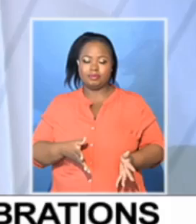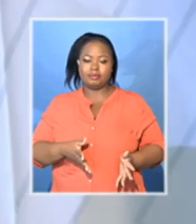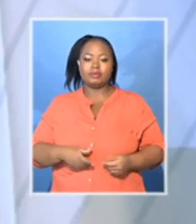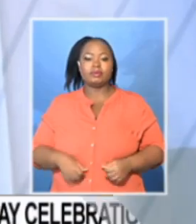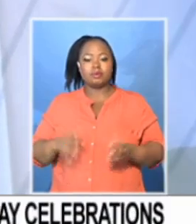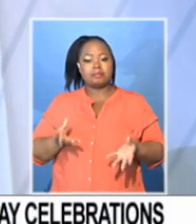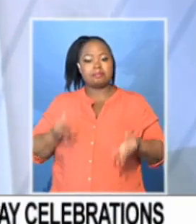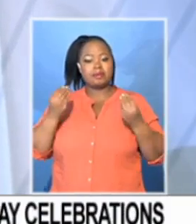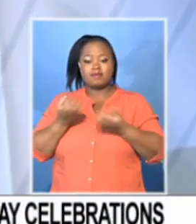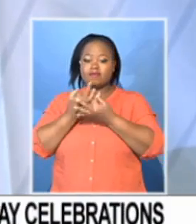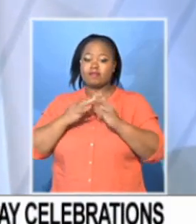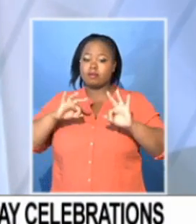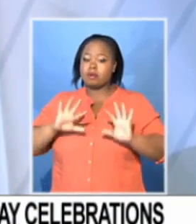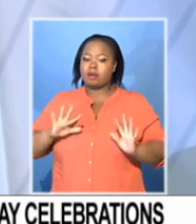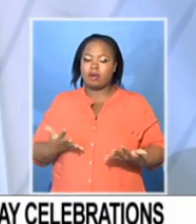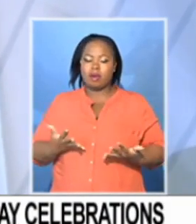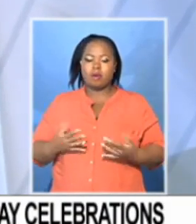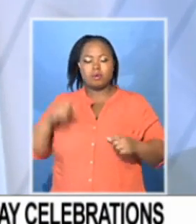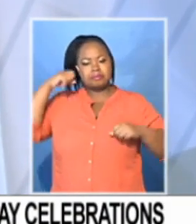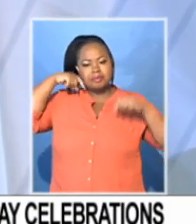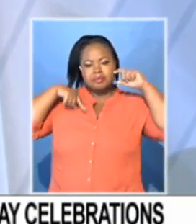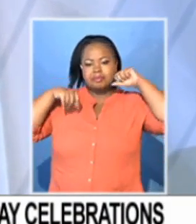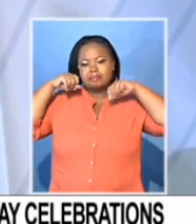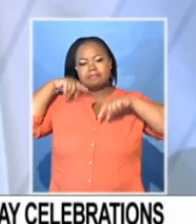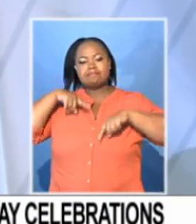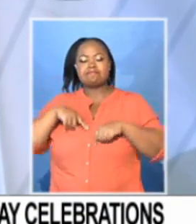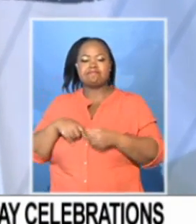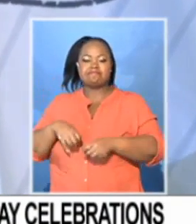blood, sweat, and tears.